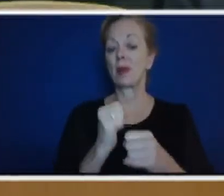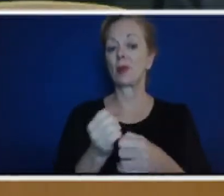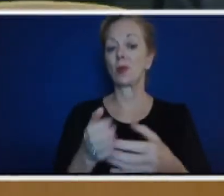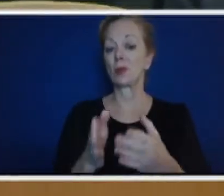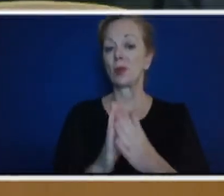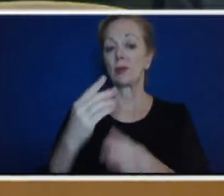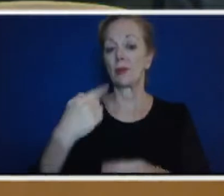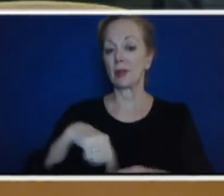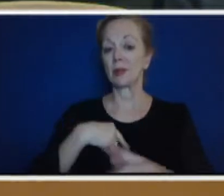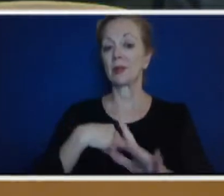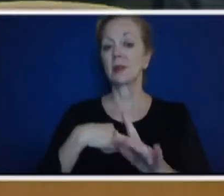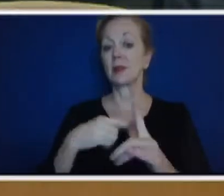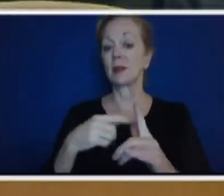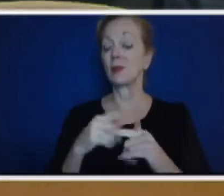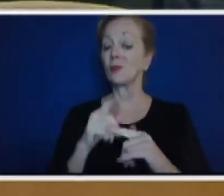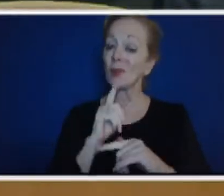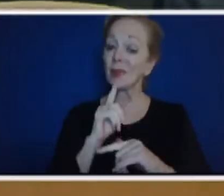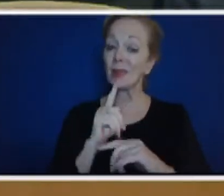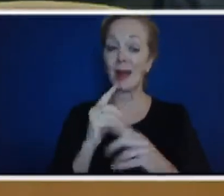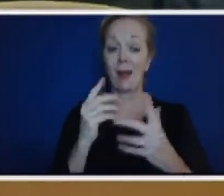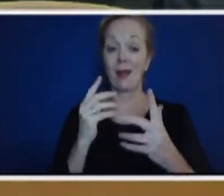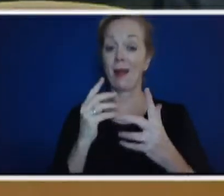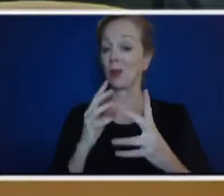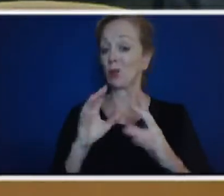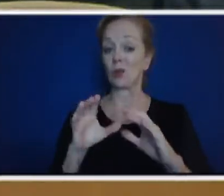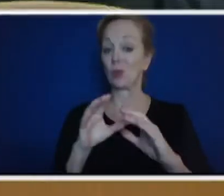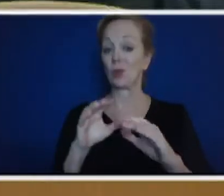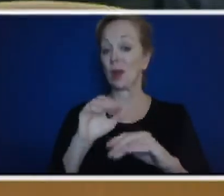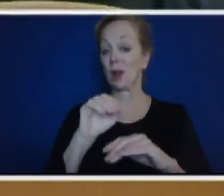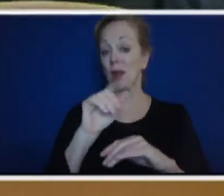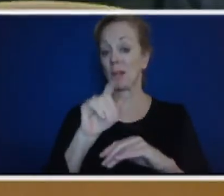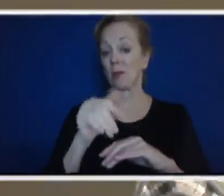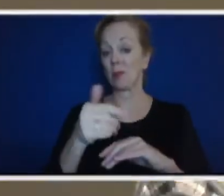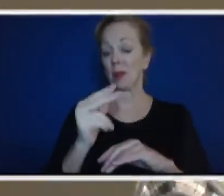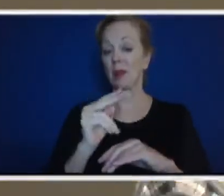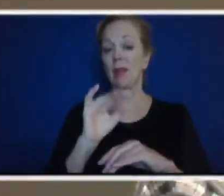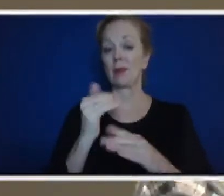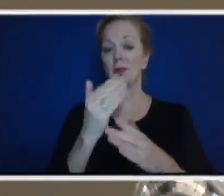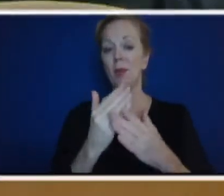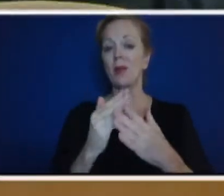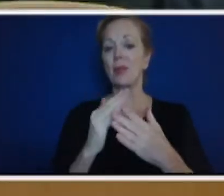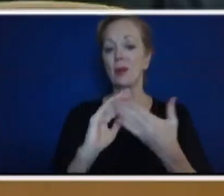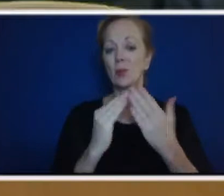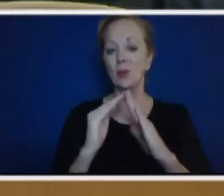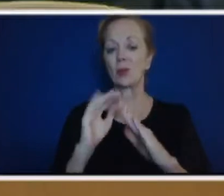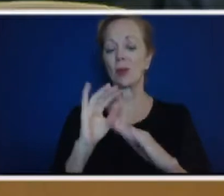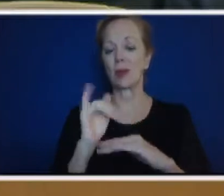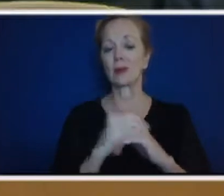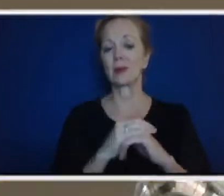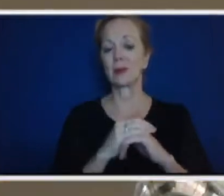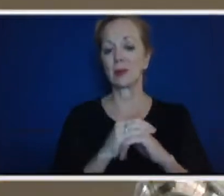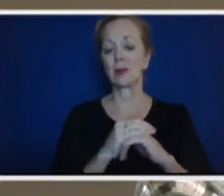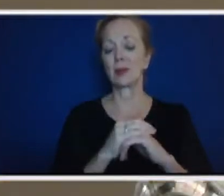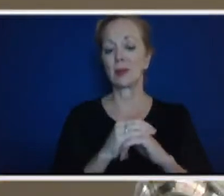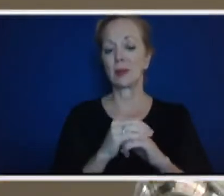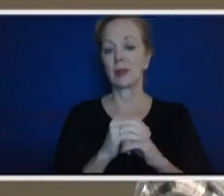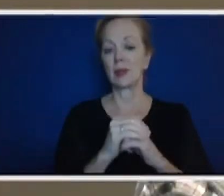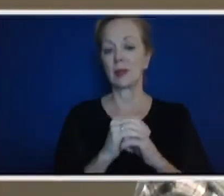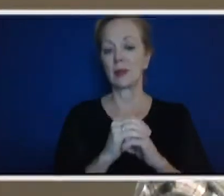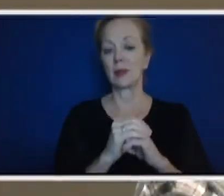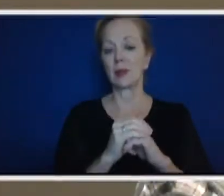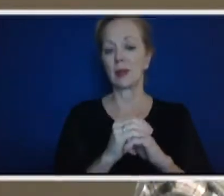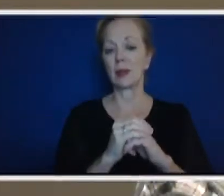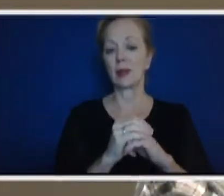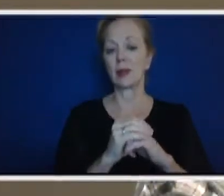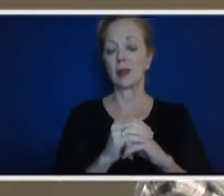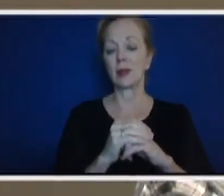us. Frankly, I wouldn't have wanted to do it administratively. Right, because this was part of the That would have been community below the radar. benefits Right. that council and the